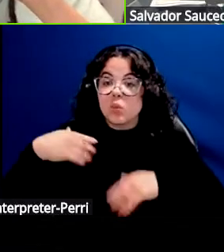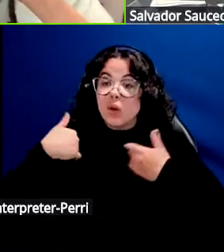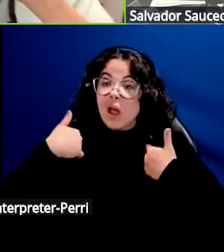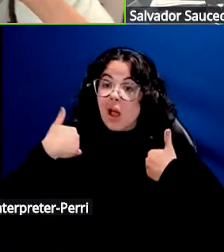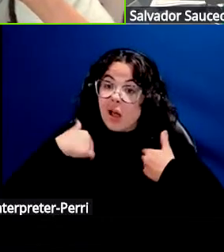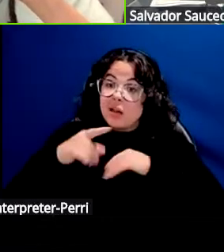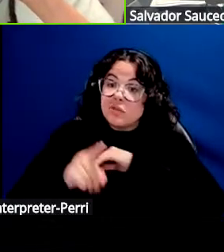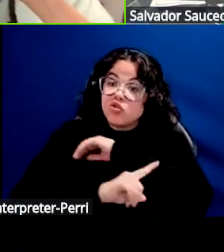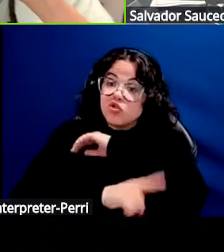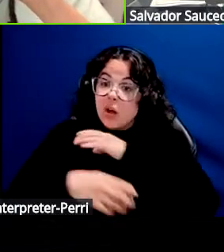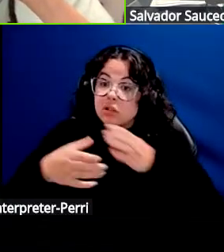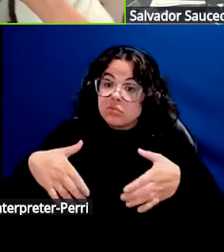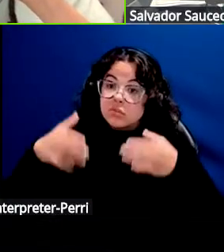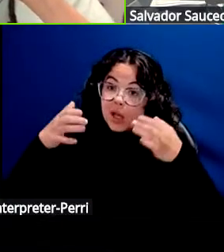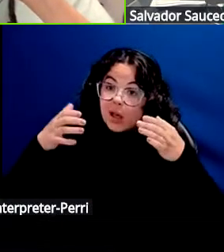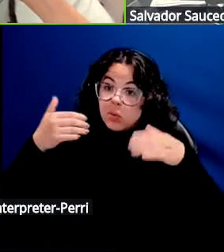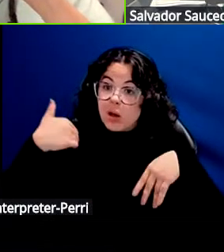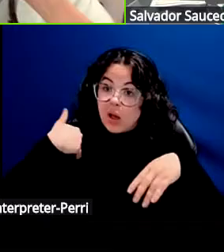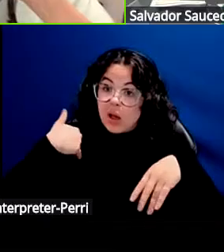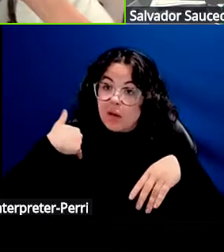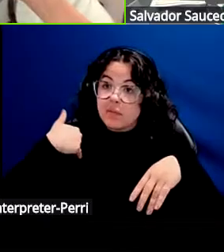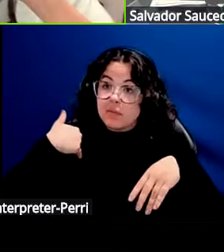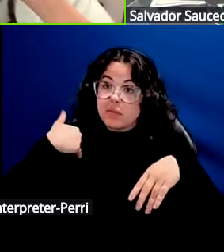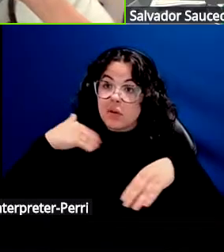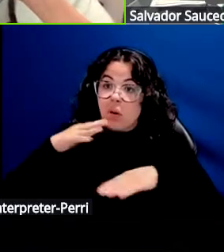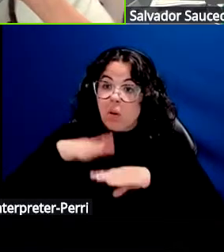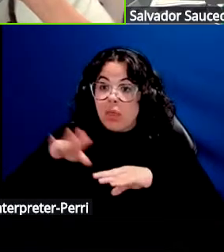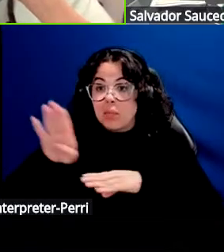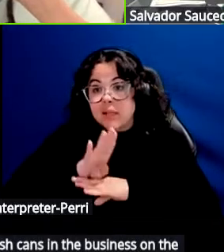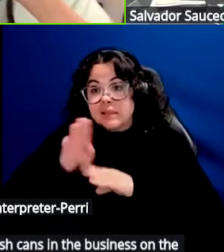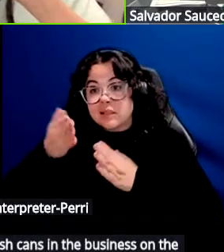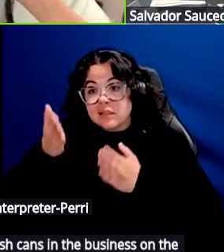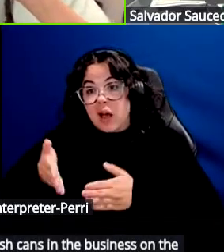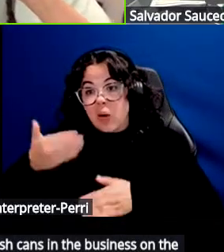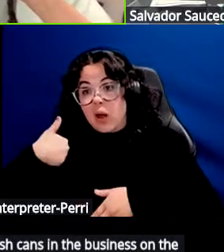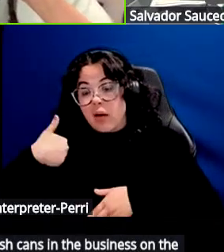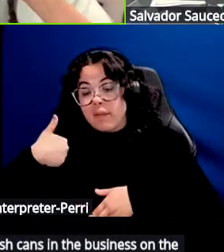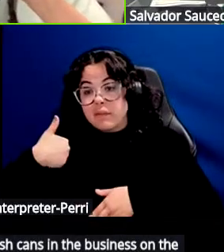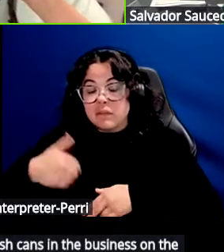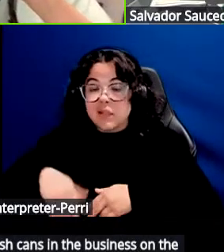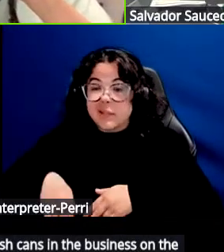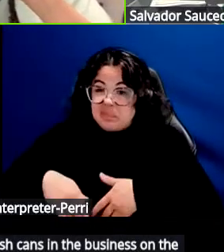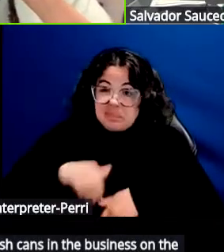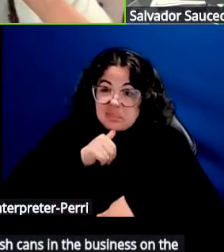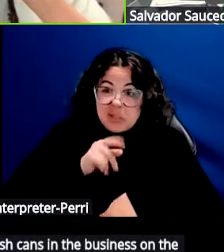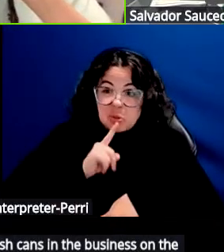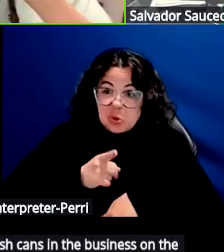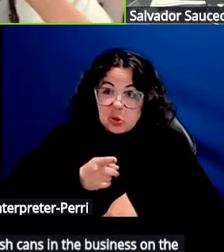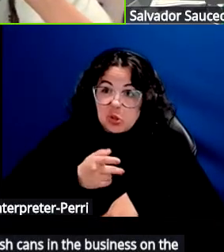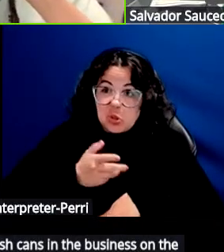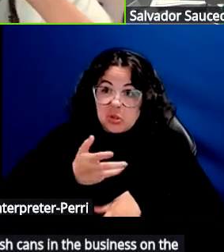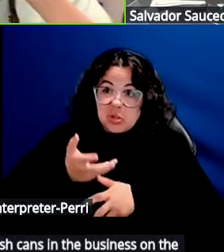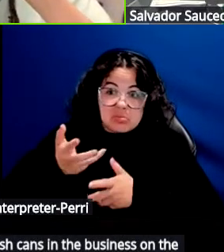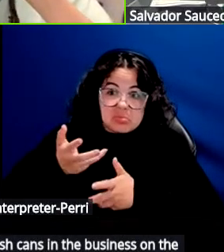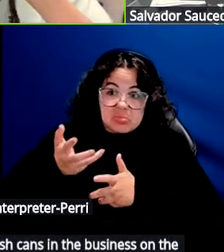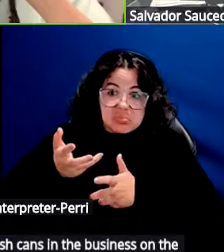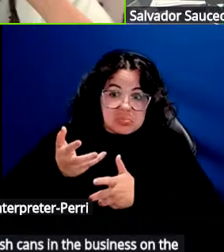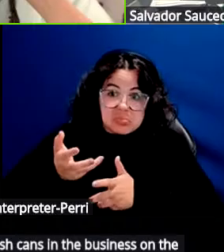trash cans in the business, on the business side of Ivy City. So I'm not sure